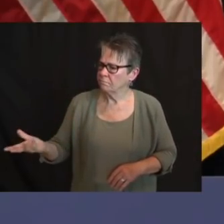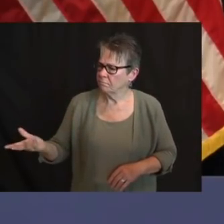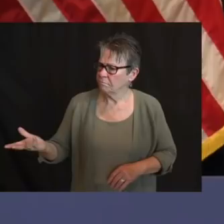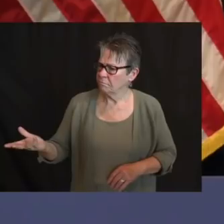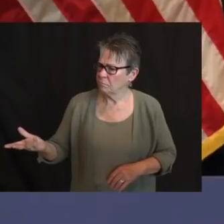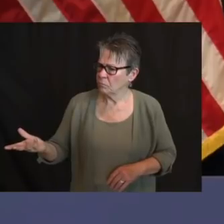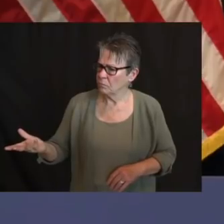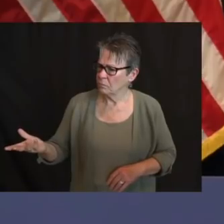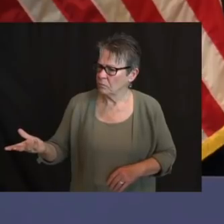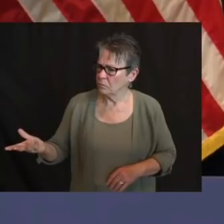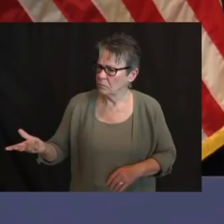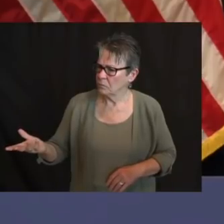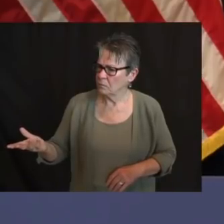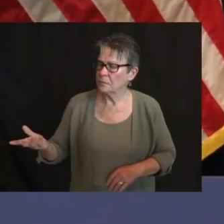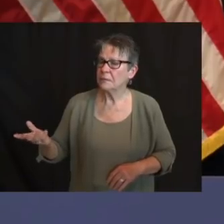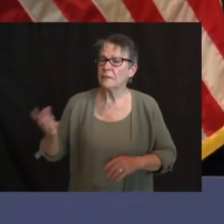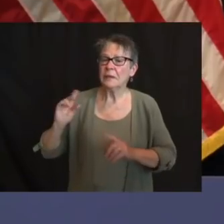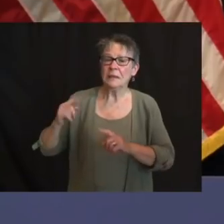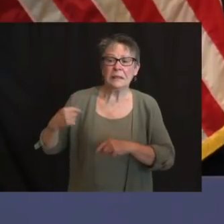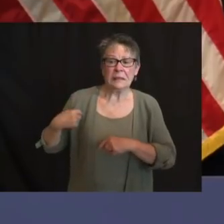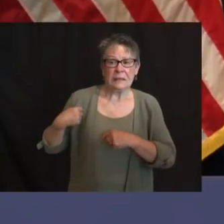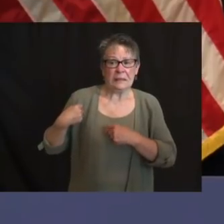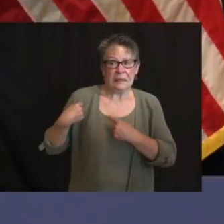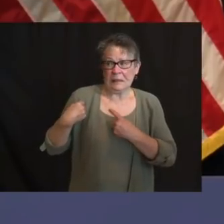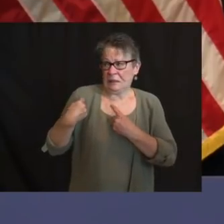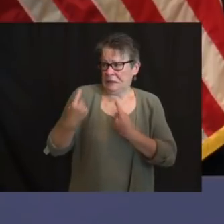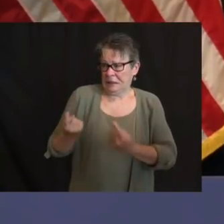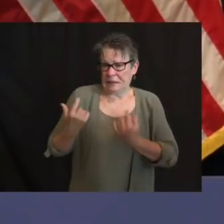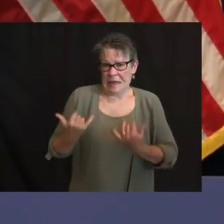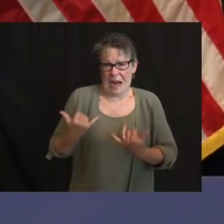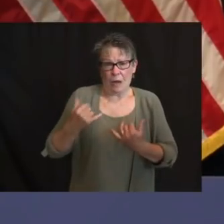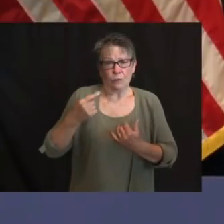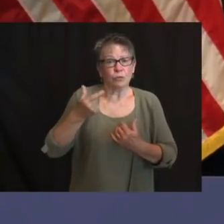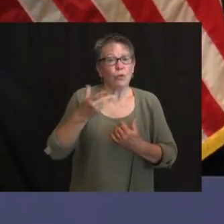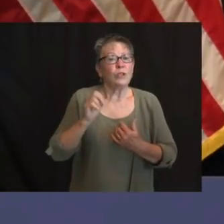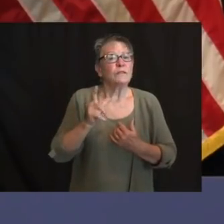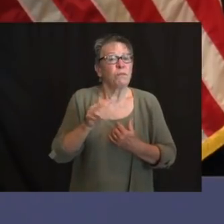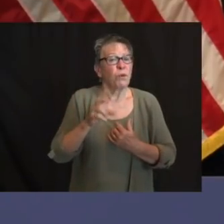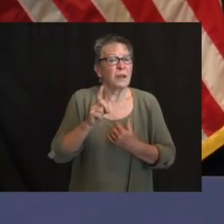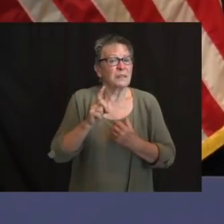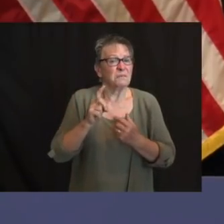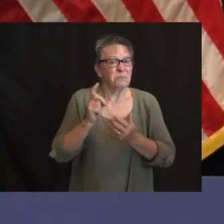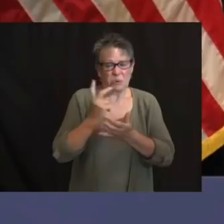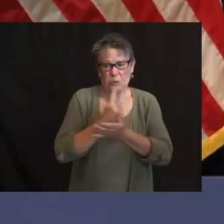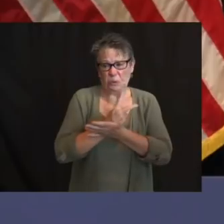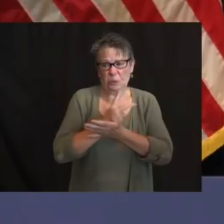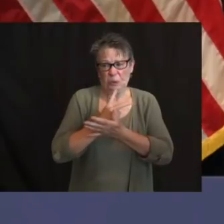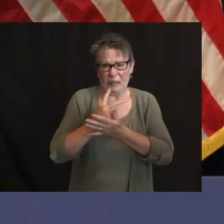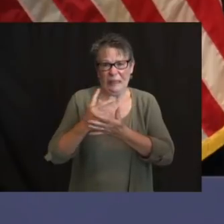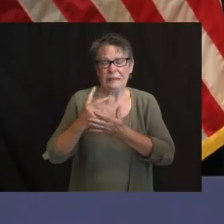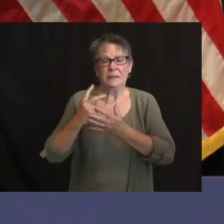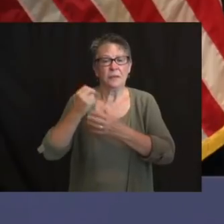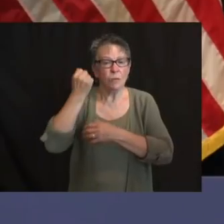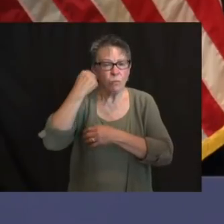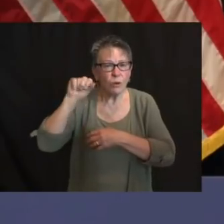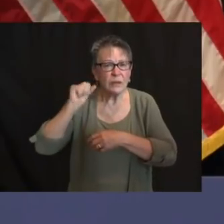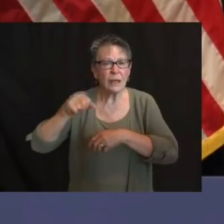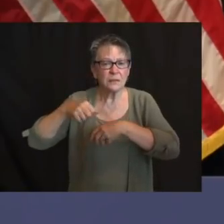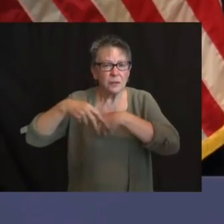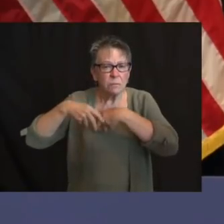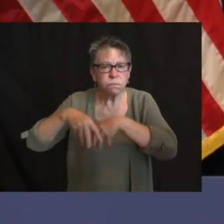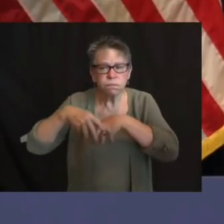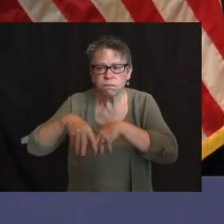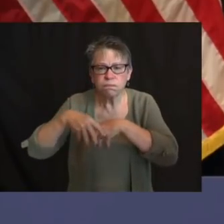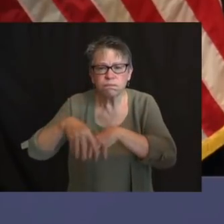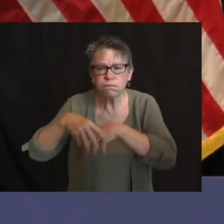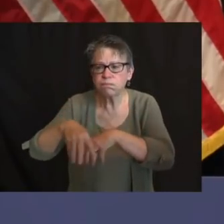protests, overwhelmingly peaceful. Any chance you could give us a sort of not just an overnight summary, but in what we might expect today, but also sort